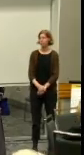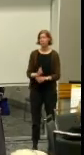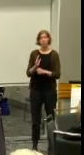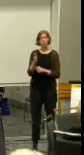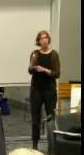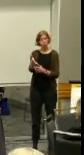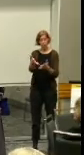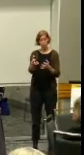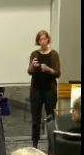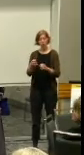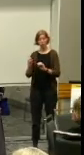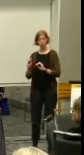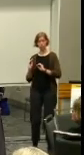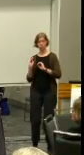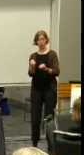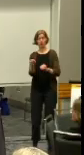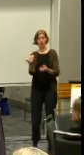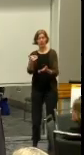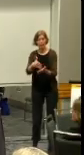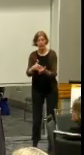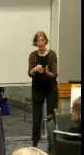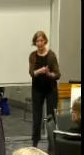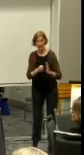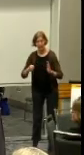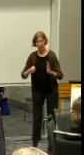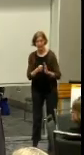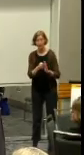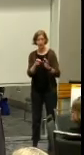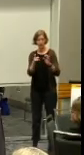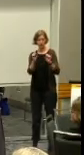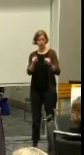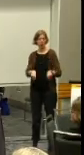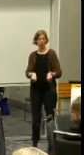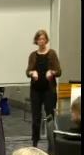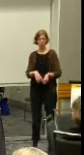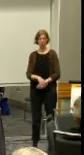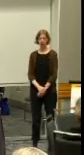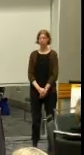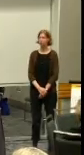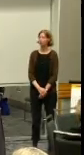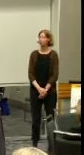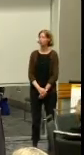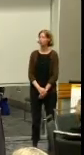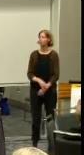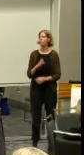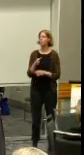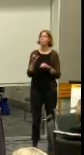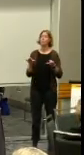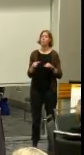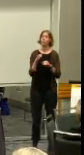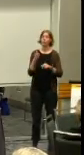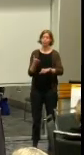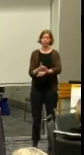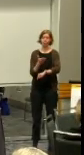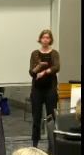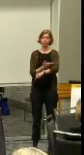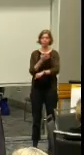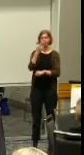it. There's, you know, spatial comfort control. All of our units, we're doing HVAC upgrades. All of the buildings have